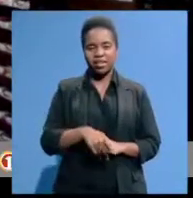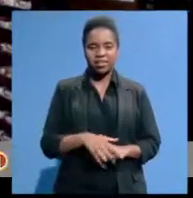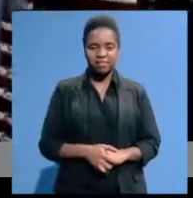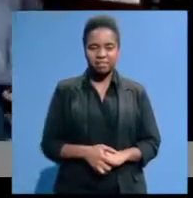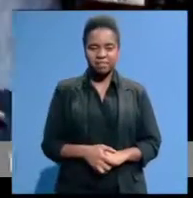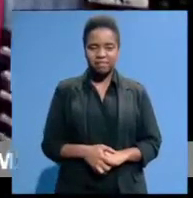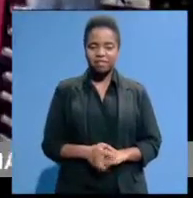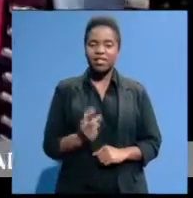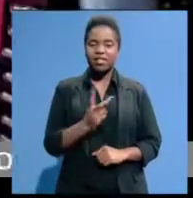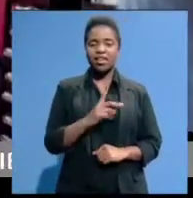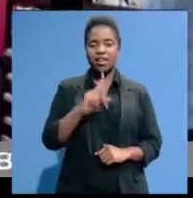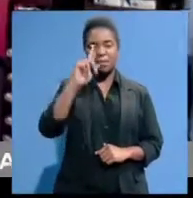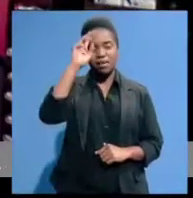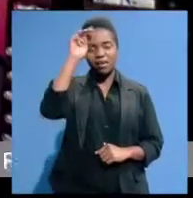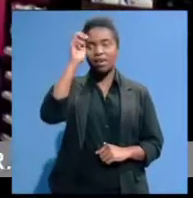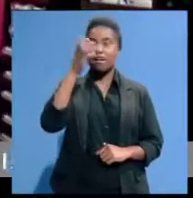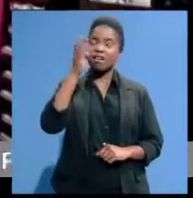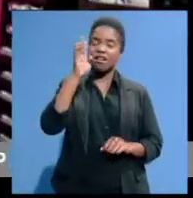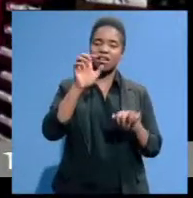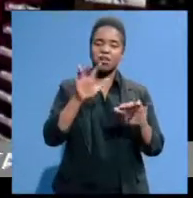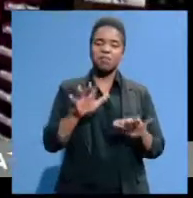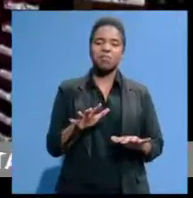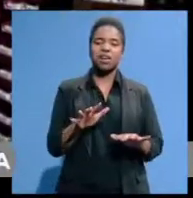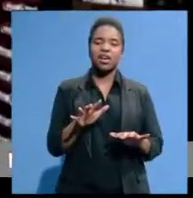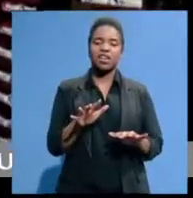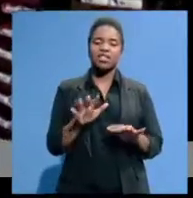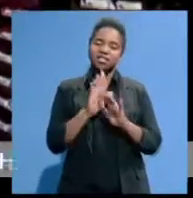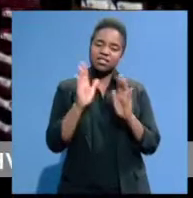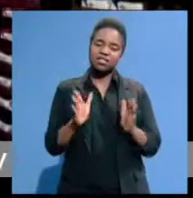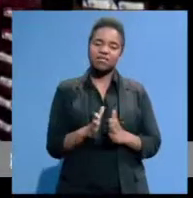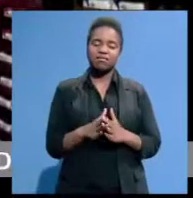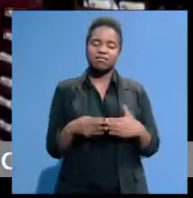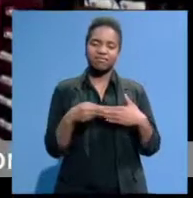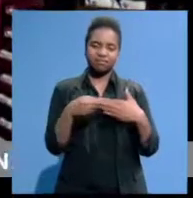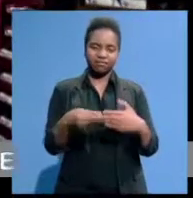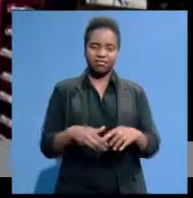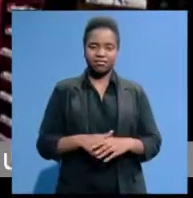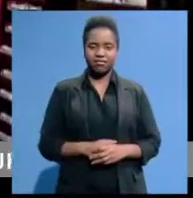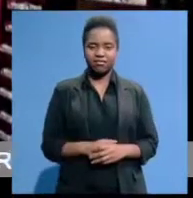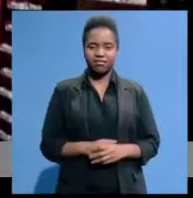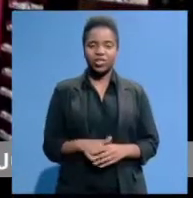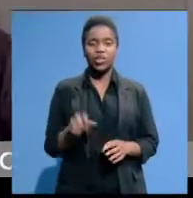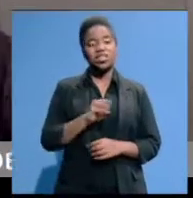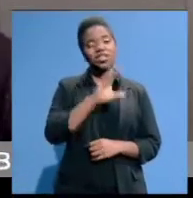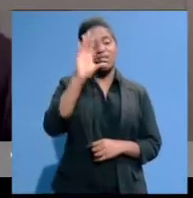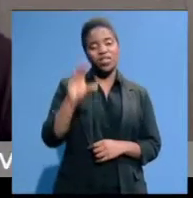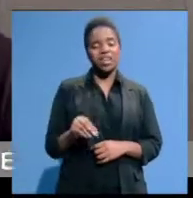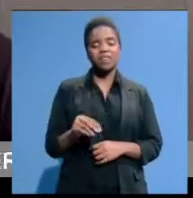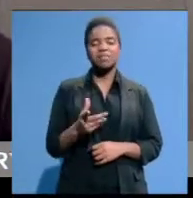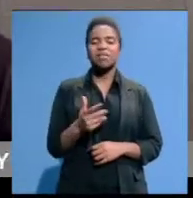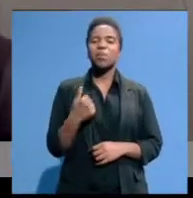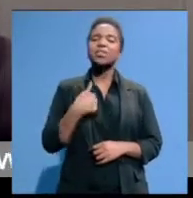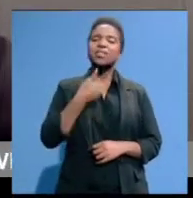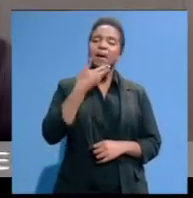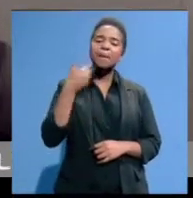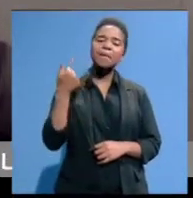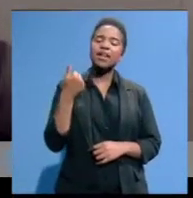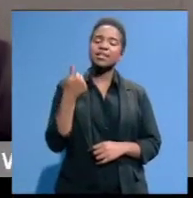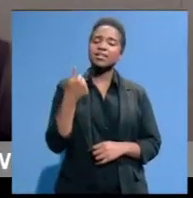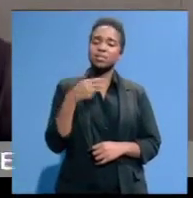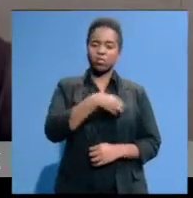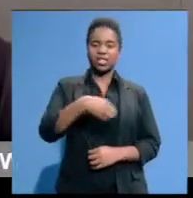on. And we let the legacy of Utata continue. We apologize, we had to take a break and cut from Utata Mahlasela